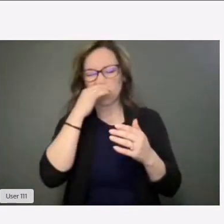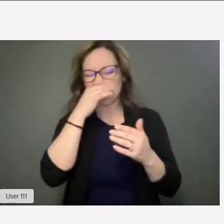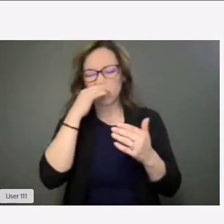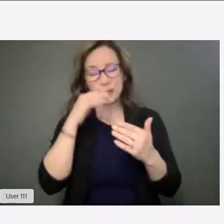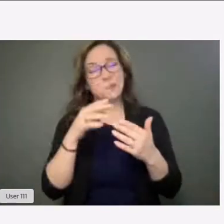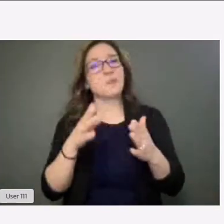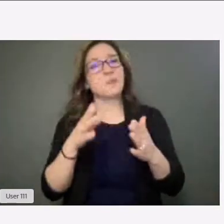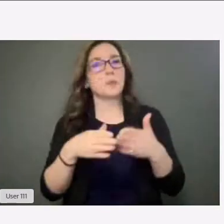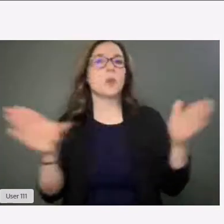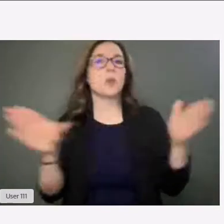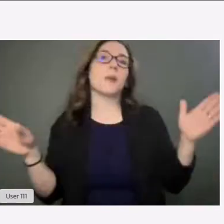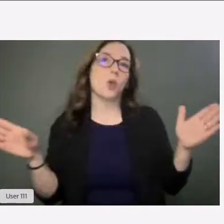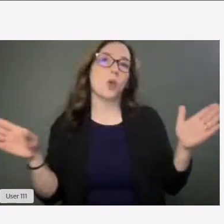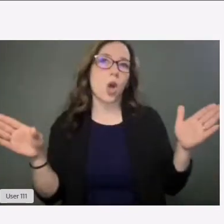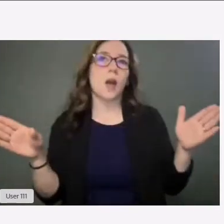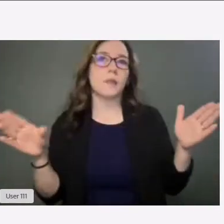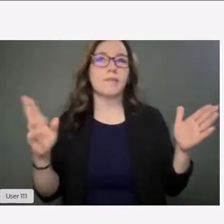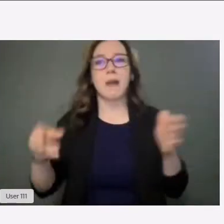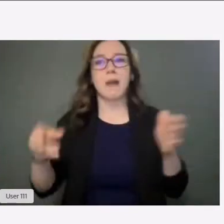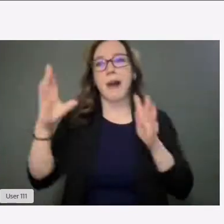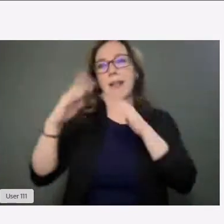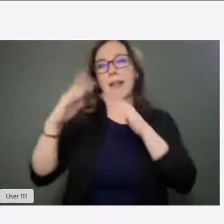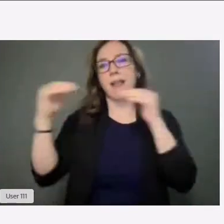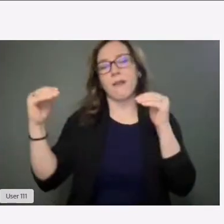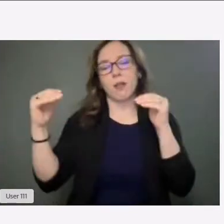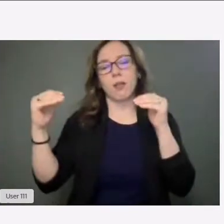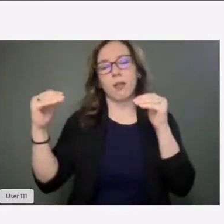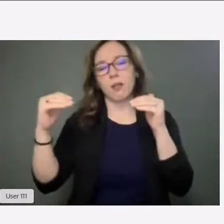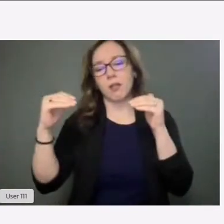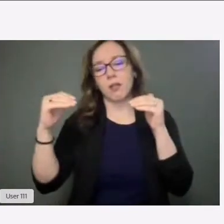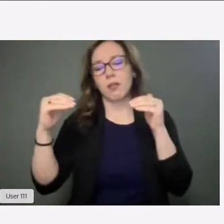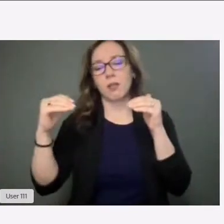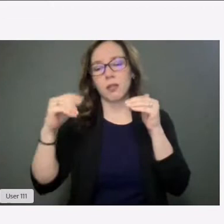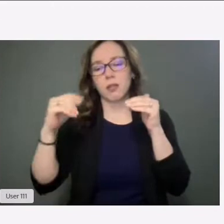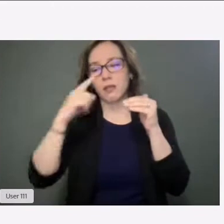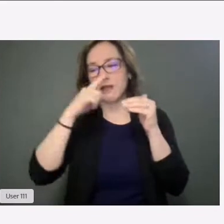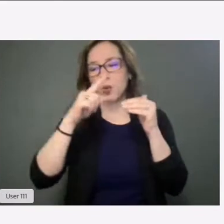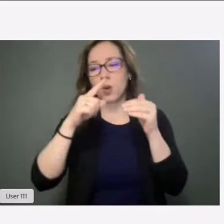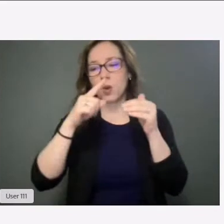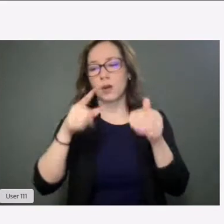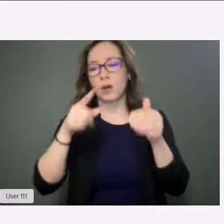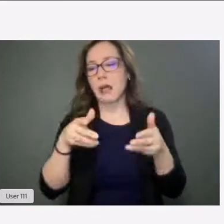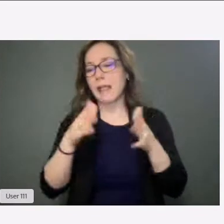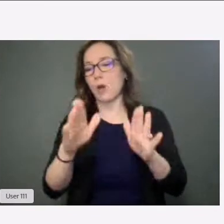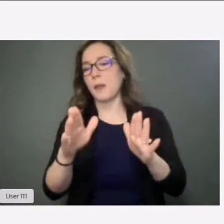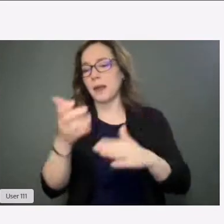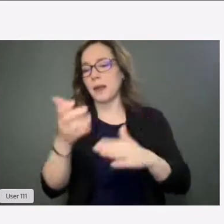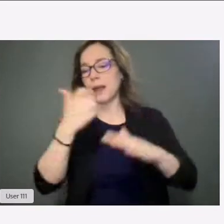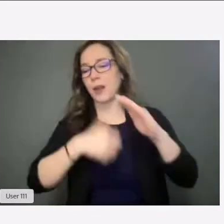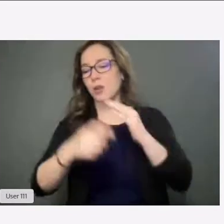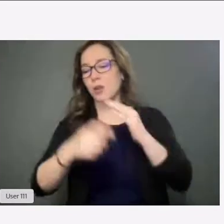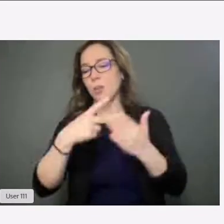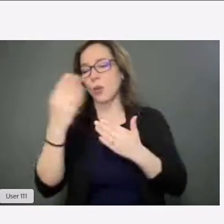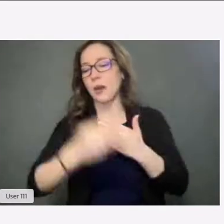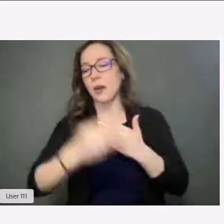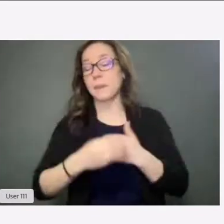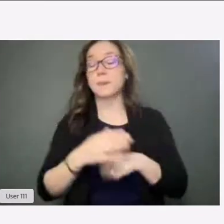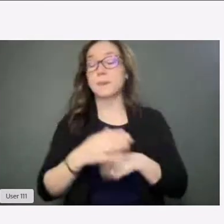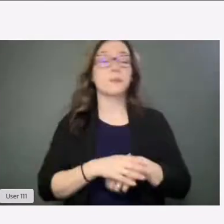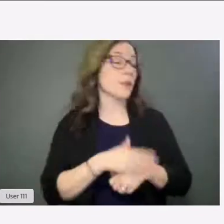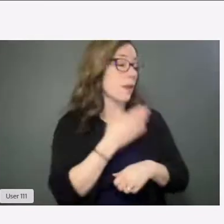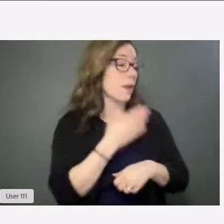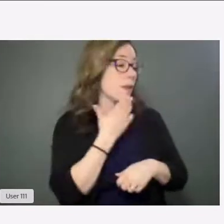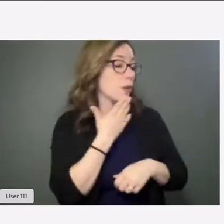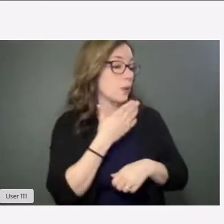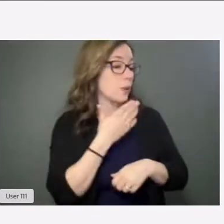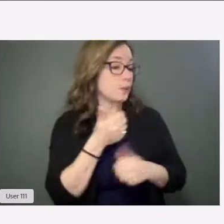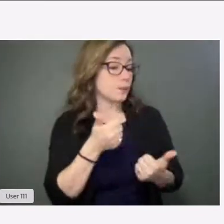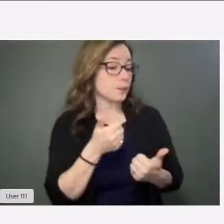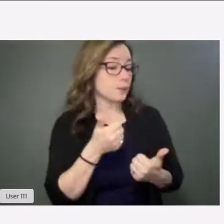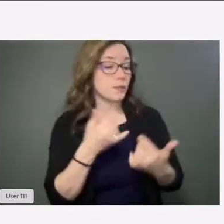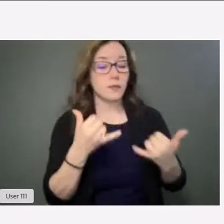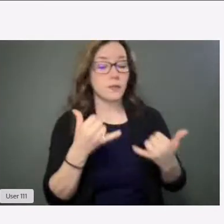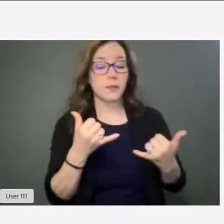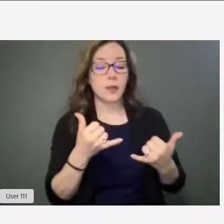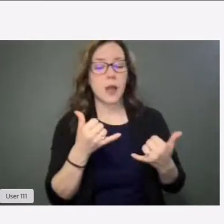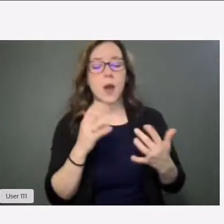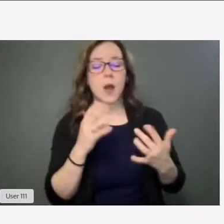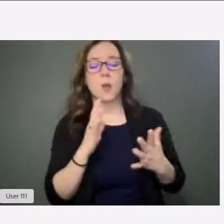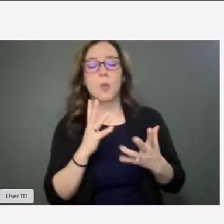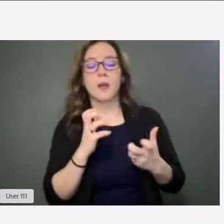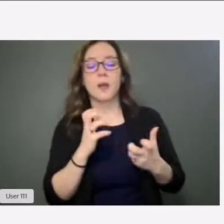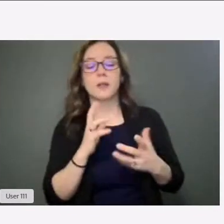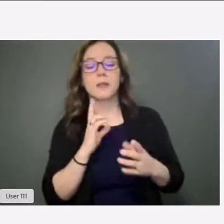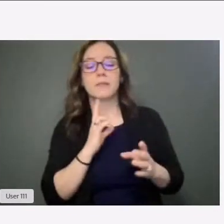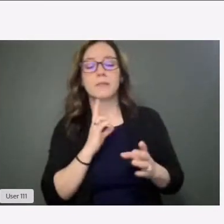high level for allowability under the program. Okay, thanks, Judy. So, folks, I'm gonna jump in, and I see a question here